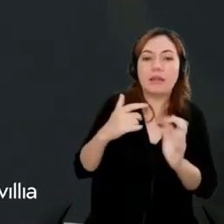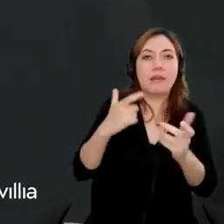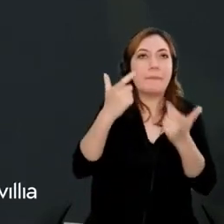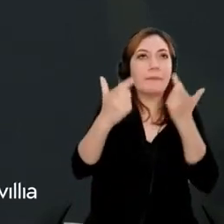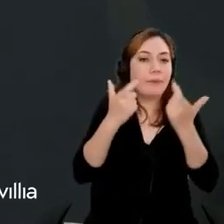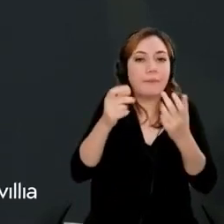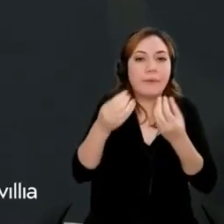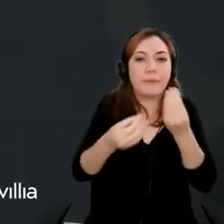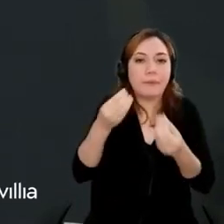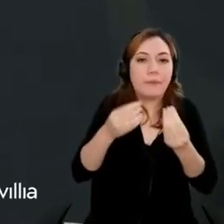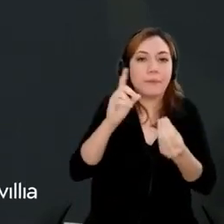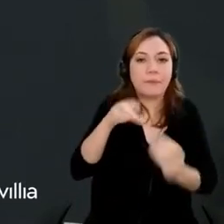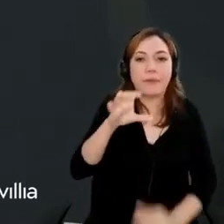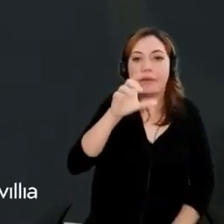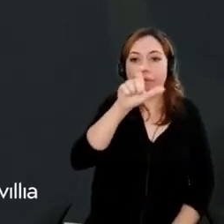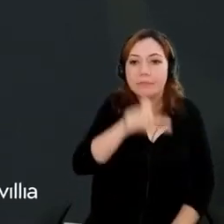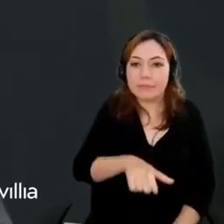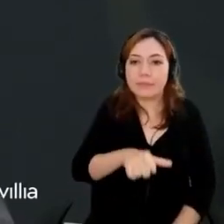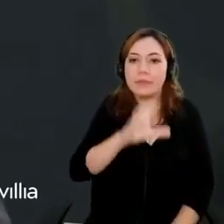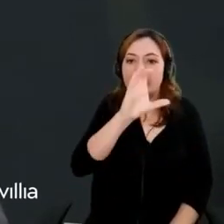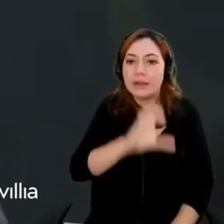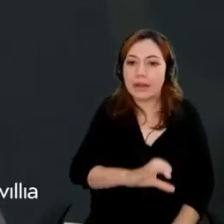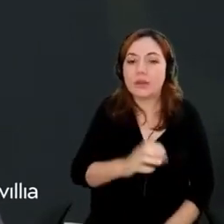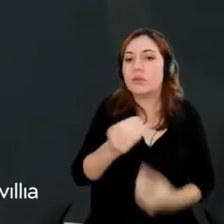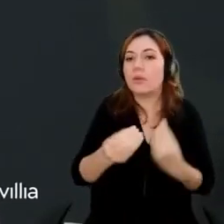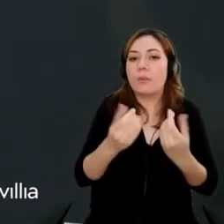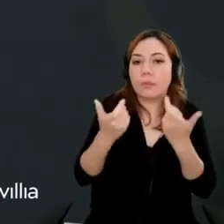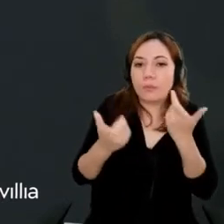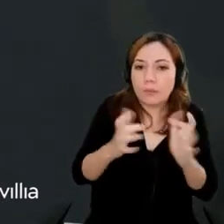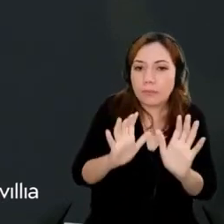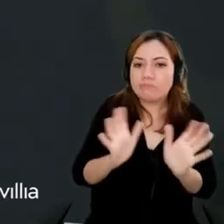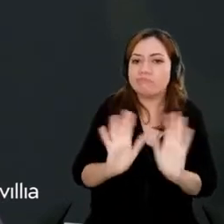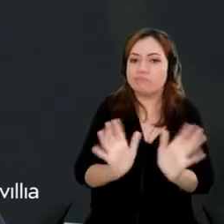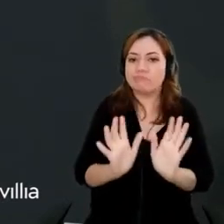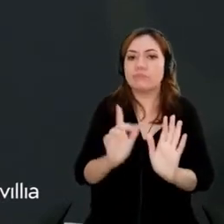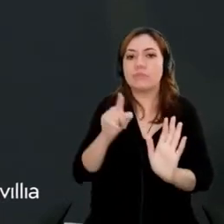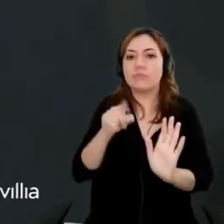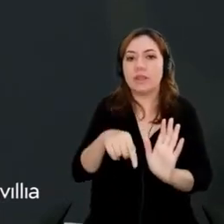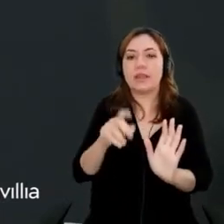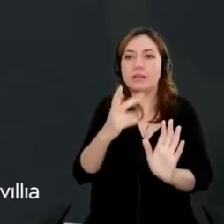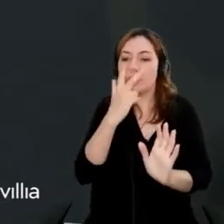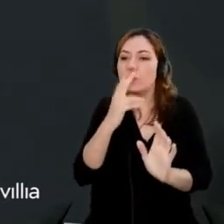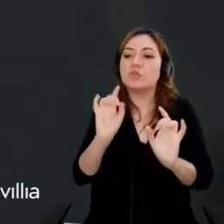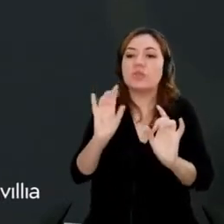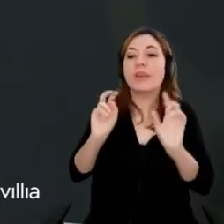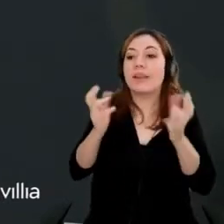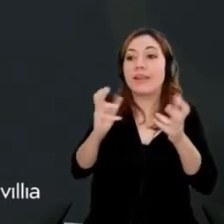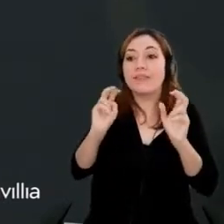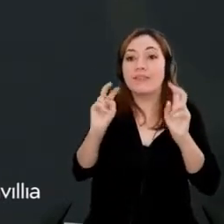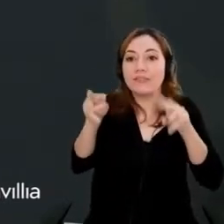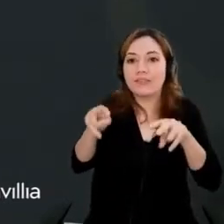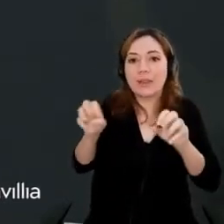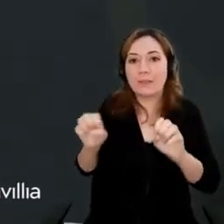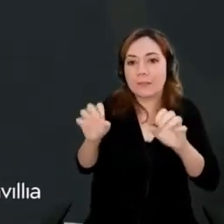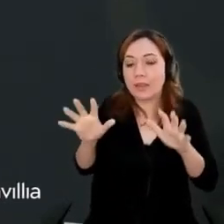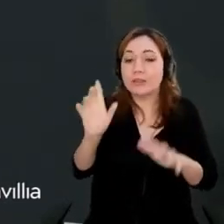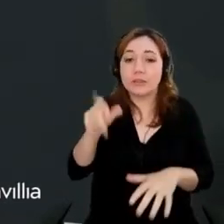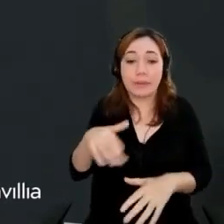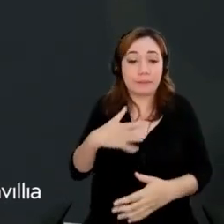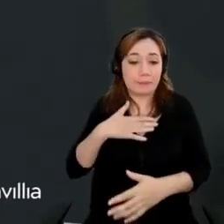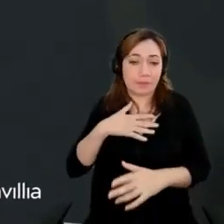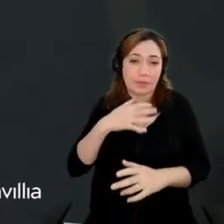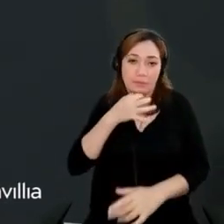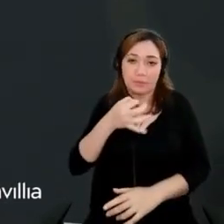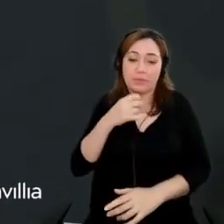magic. So from my perspective, it's all about giving the user or the customer a really good experience